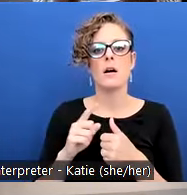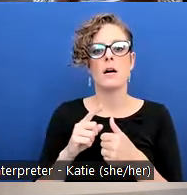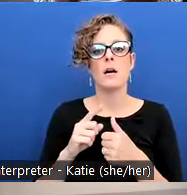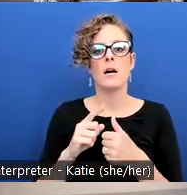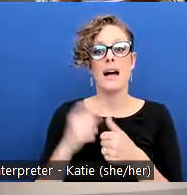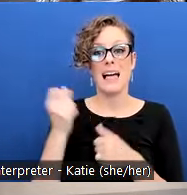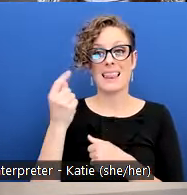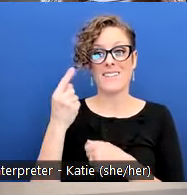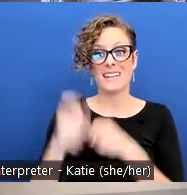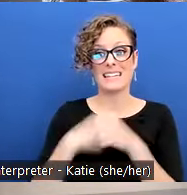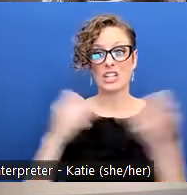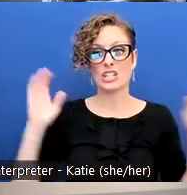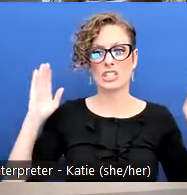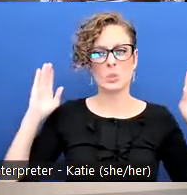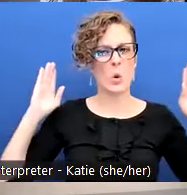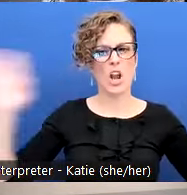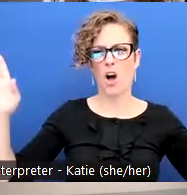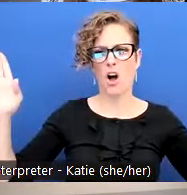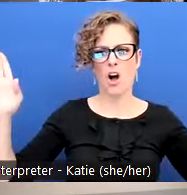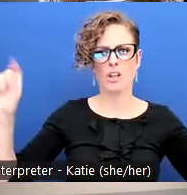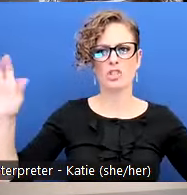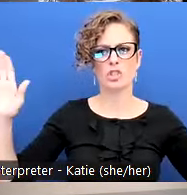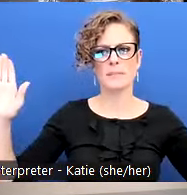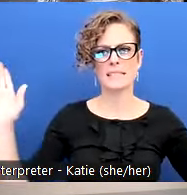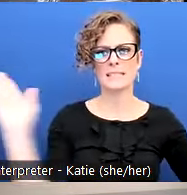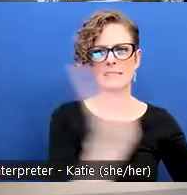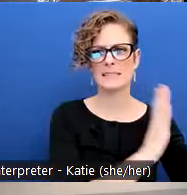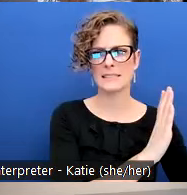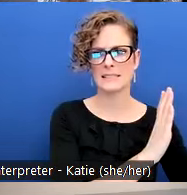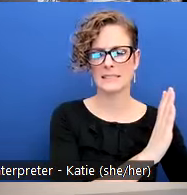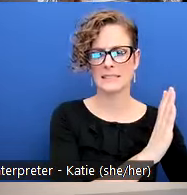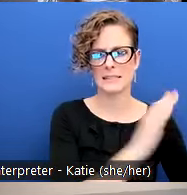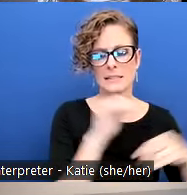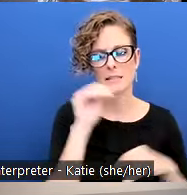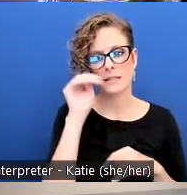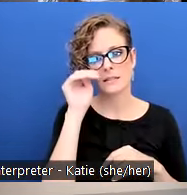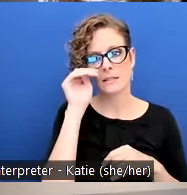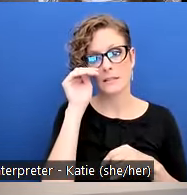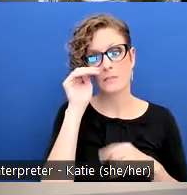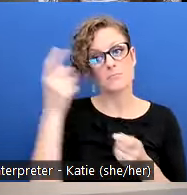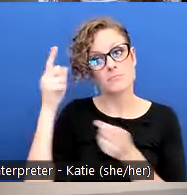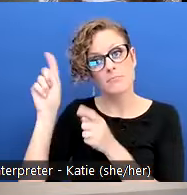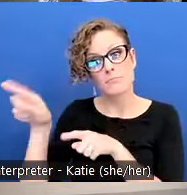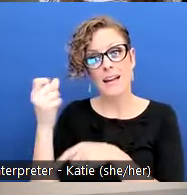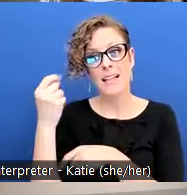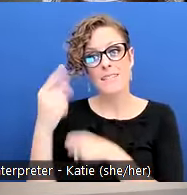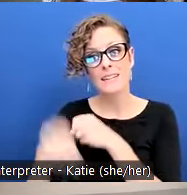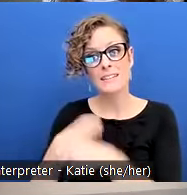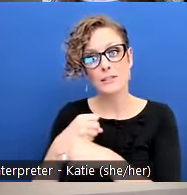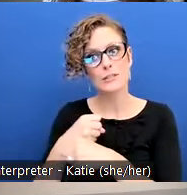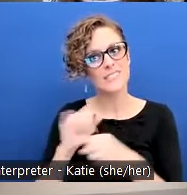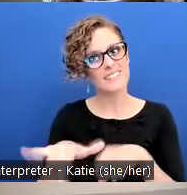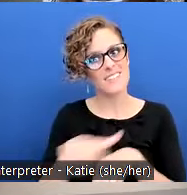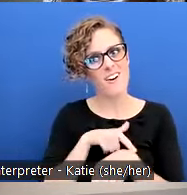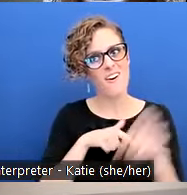was too long for the next sunset, the next review process, which is quite a bit longer than they usually are.